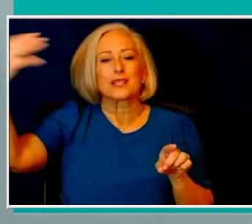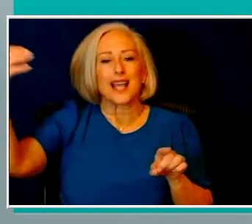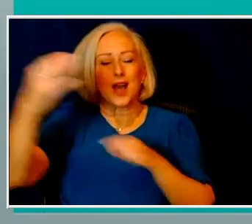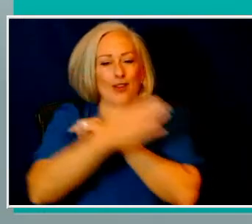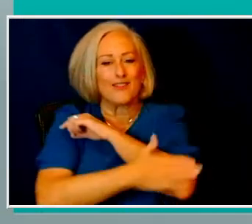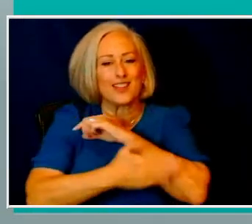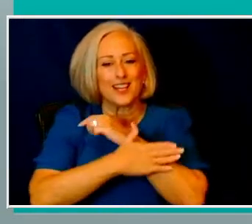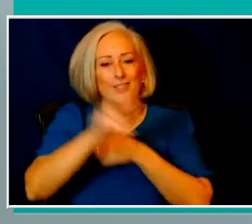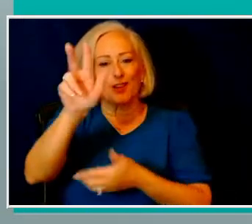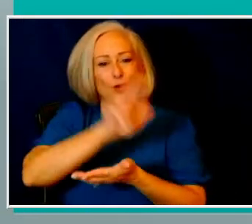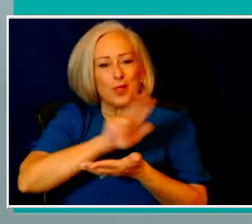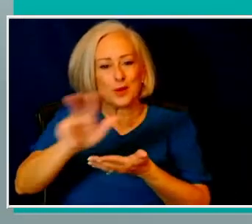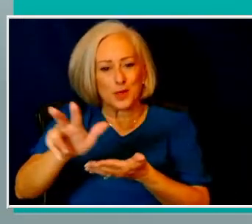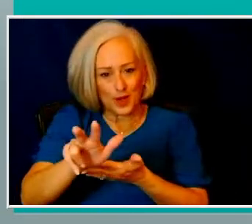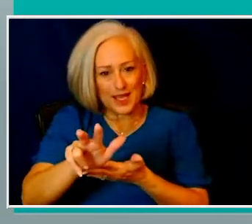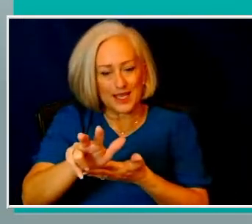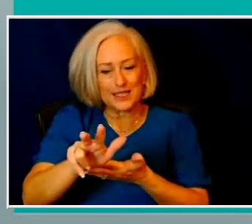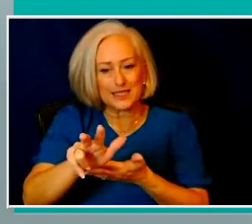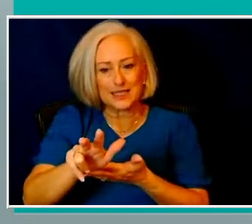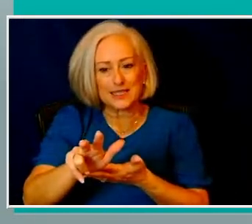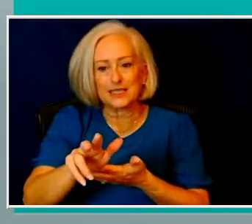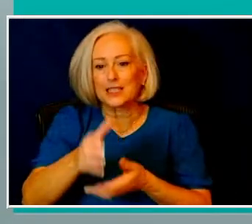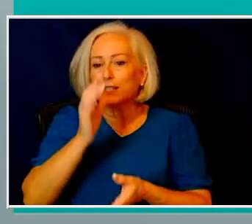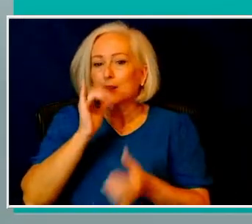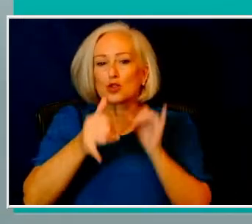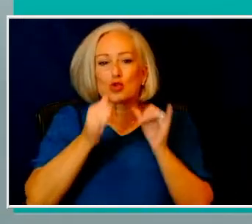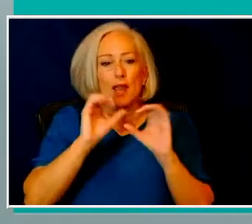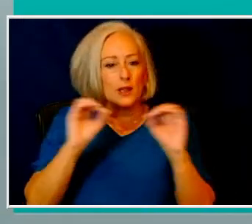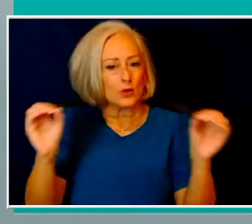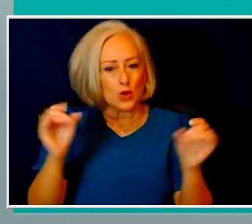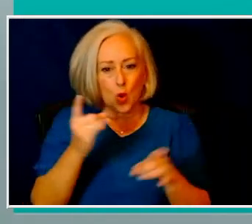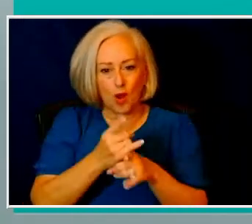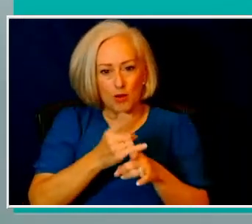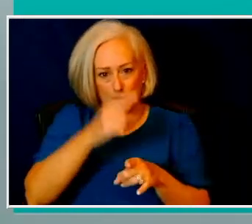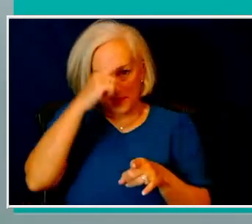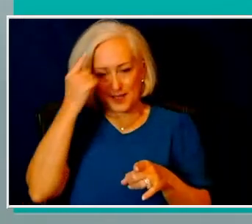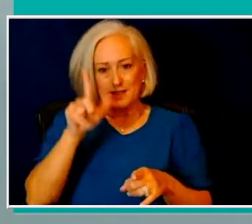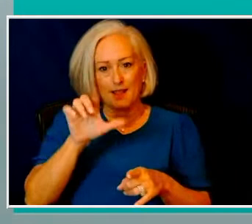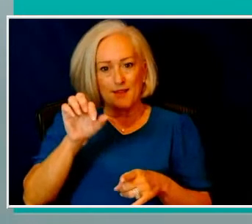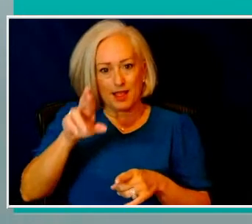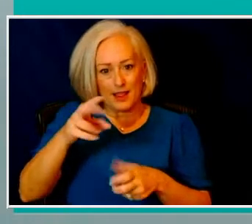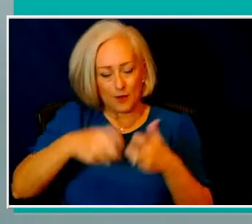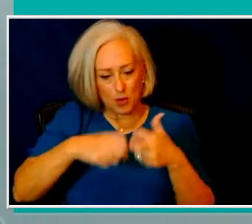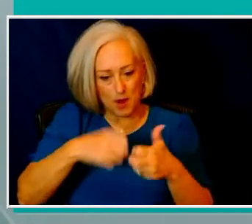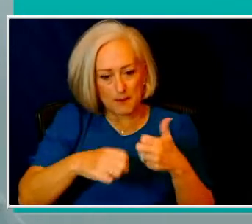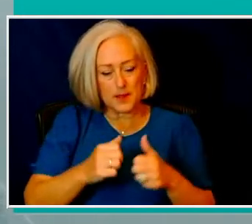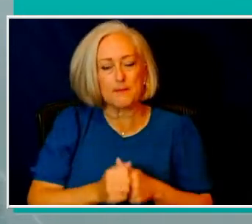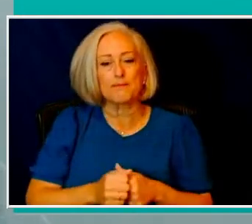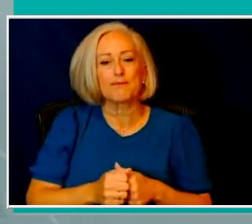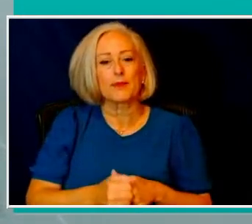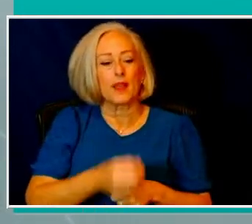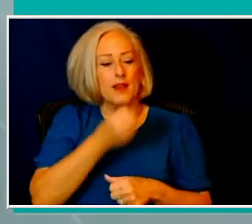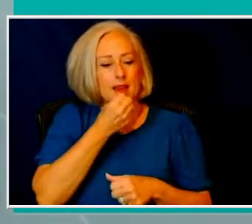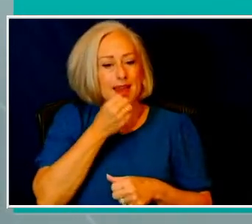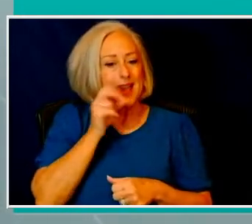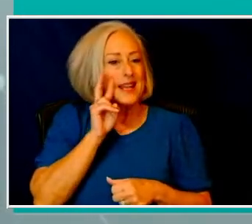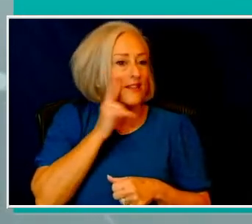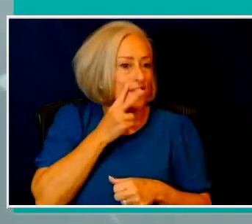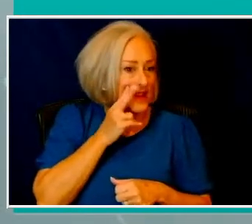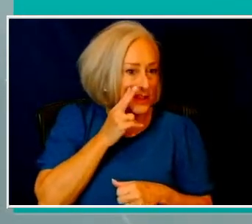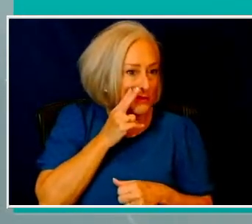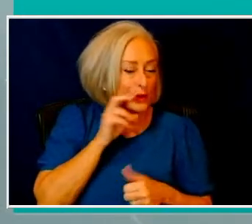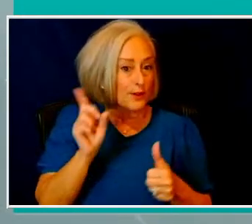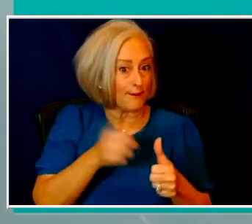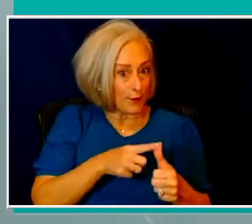weeks, drank no alcohol because of the liver issue. I made sure I ate vegetables first, then protein, and I